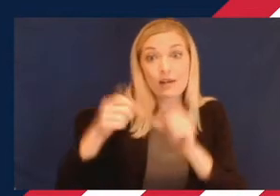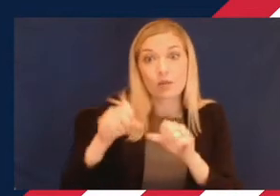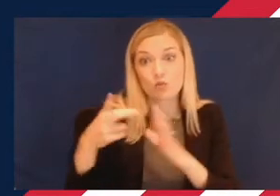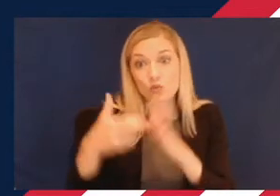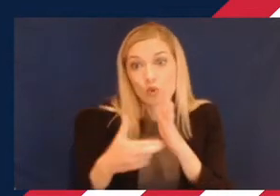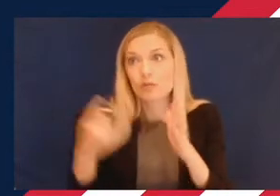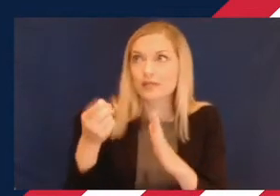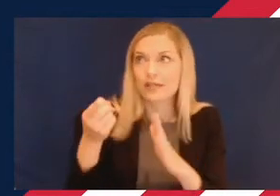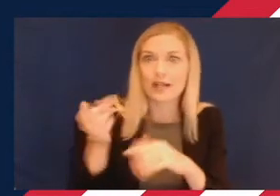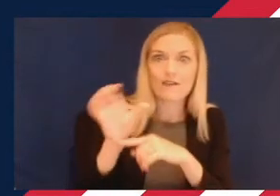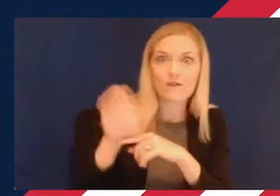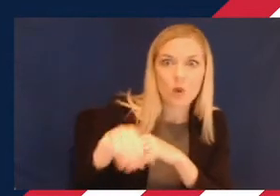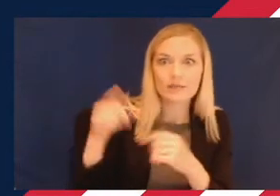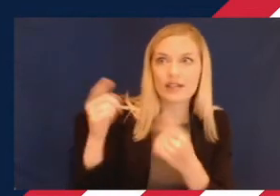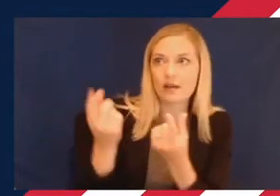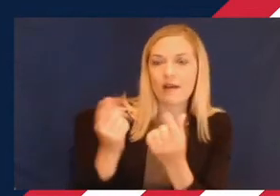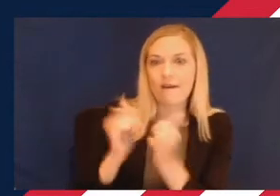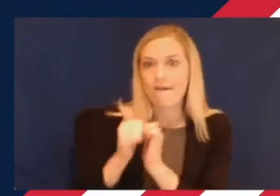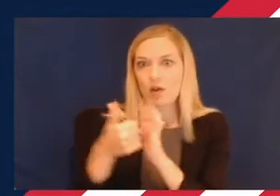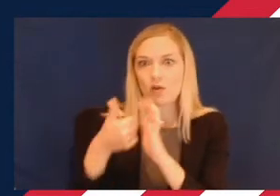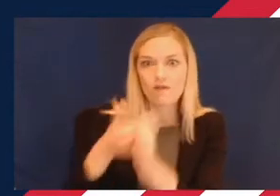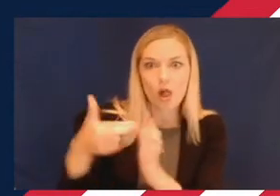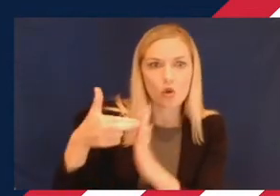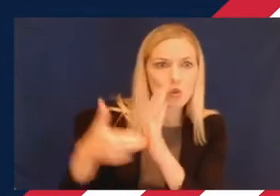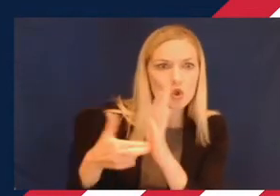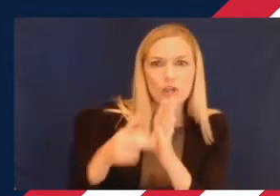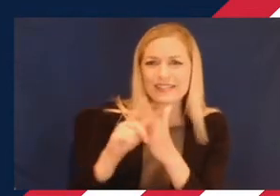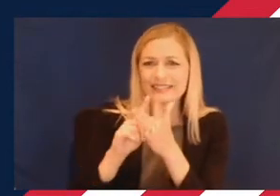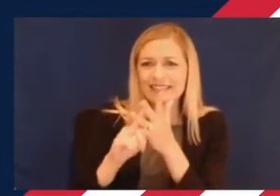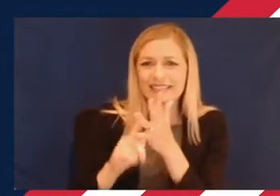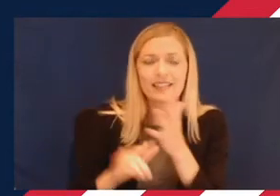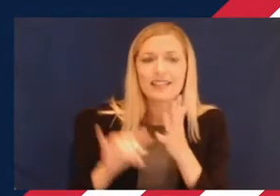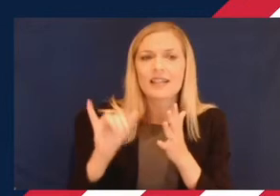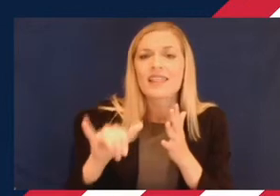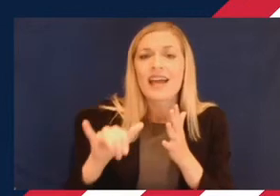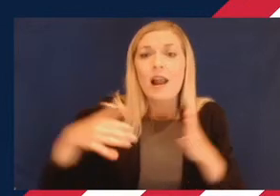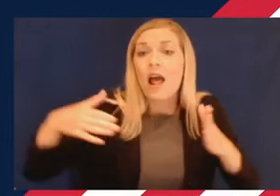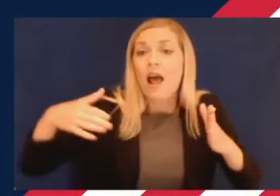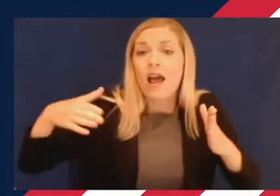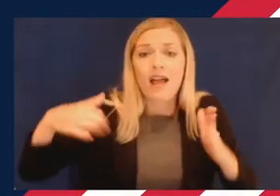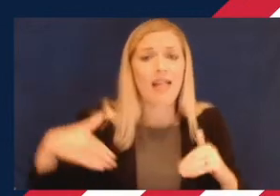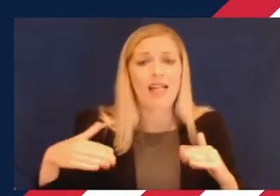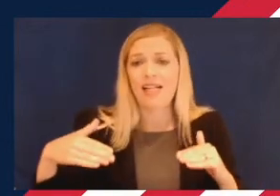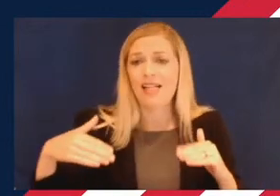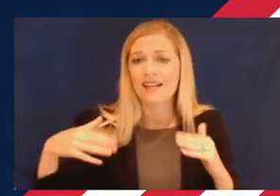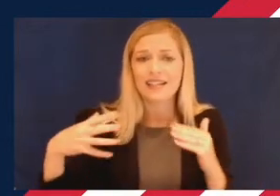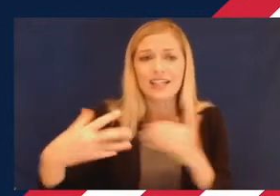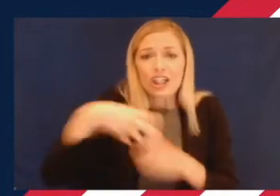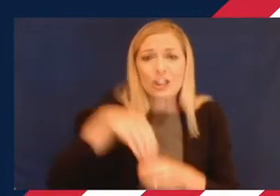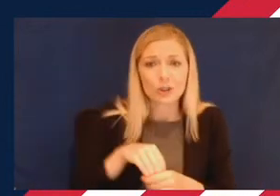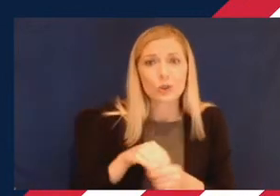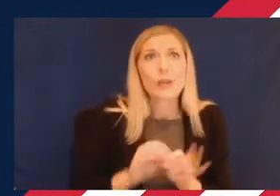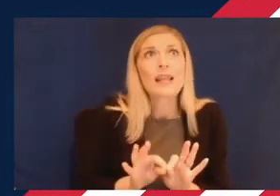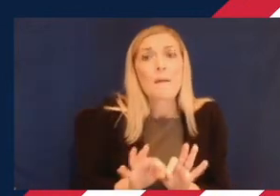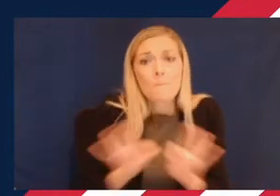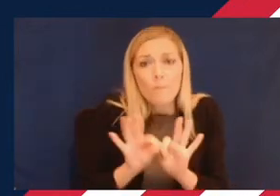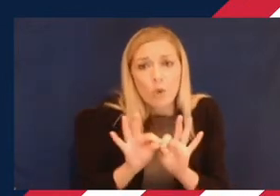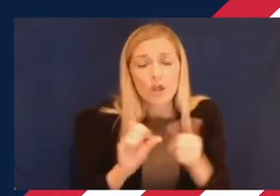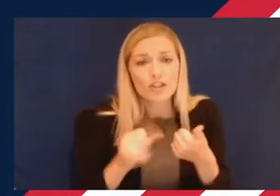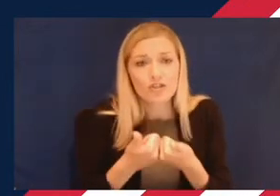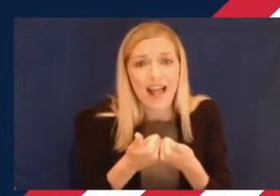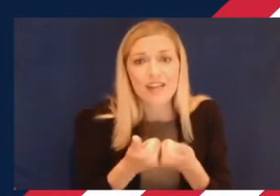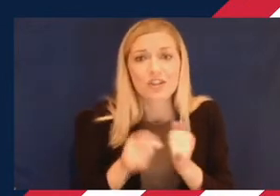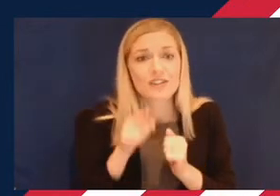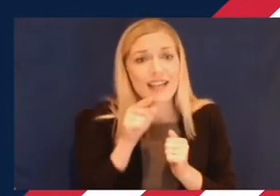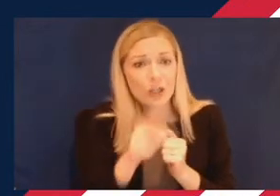partnerships. Now, all of this doesn't even get at the incredibly important challenges that you're raising that